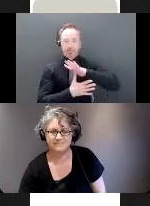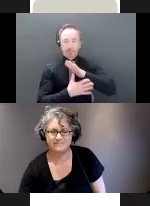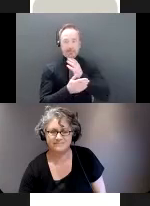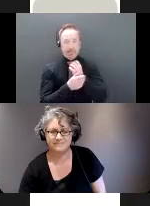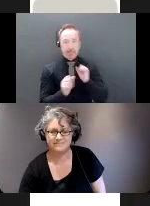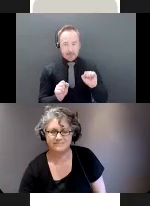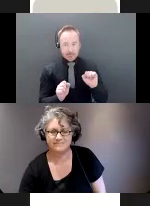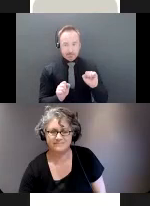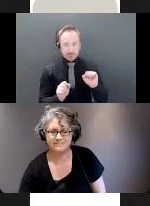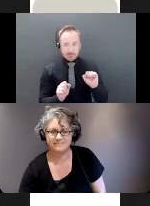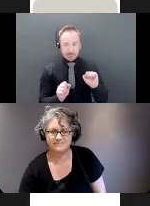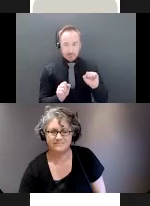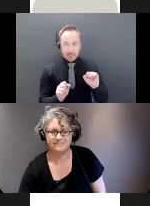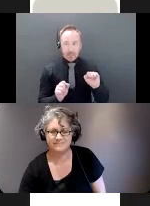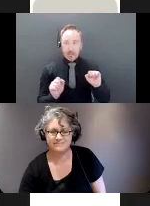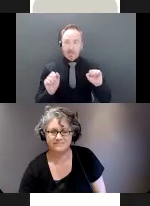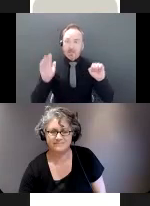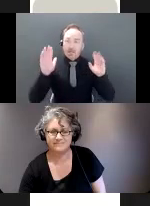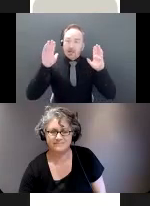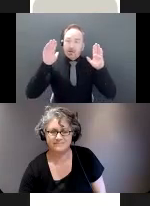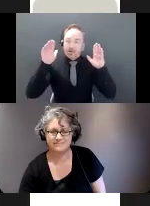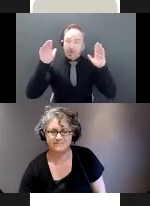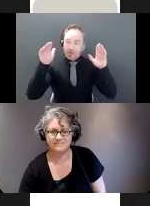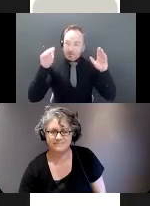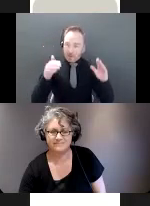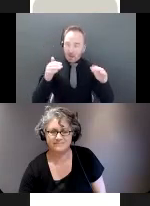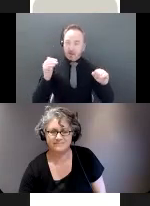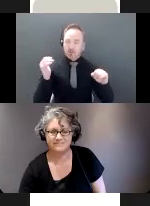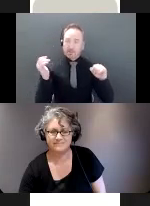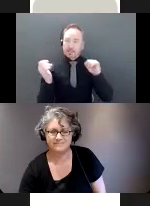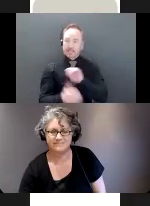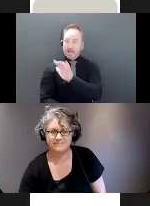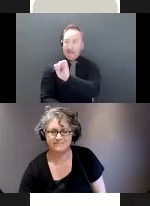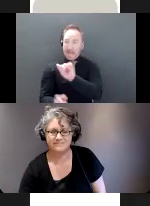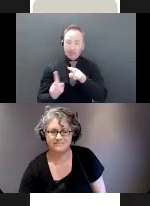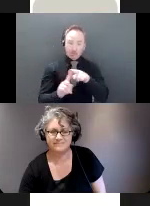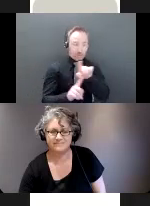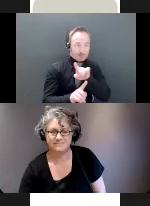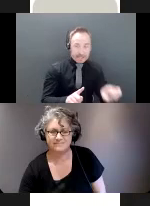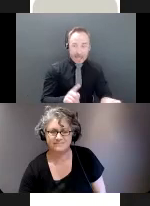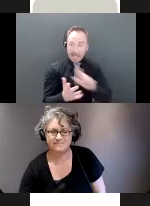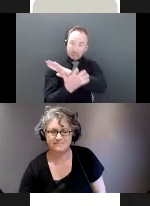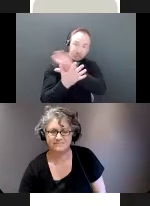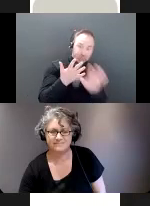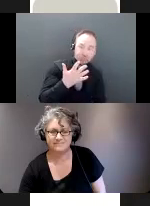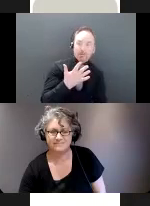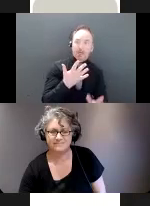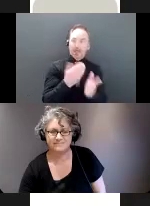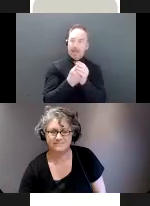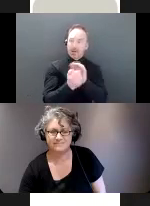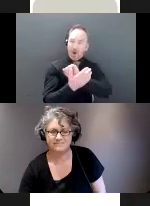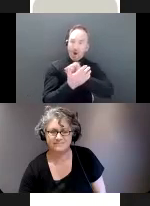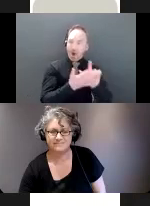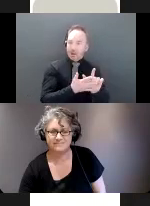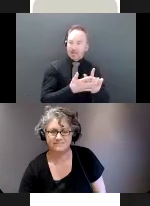focusing on not maybe addressing everything and not maybe bringing up everything, but